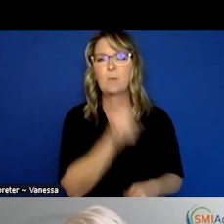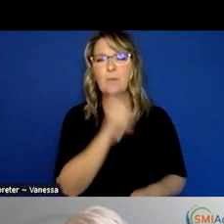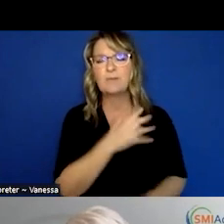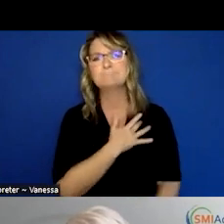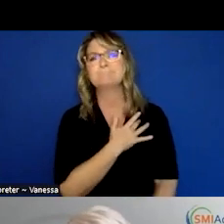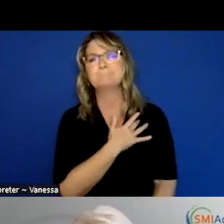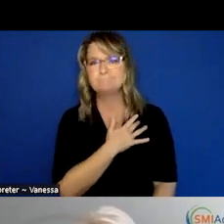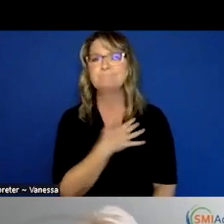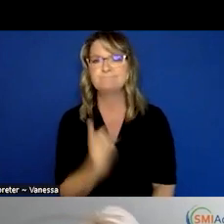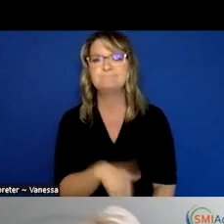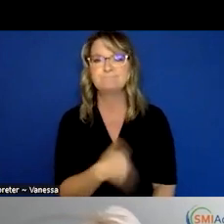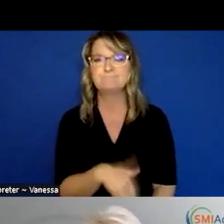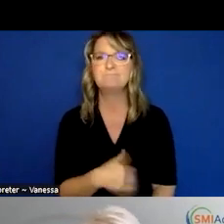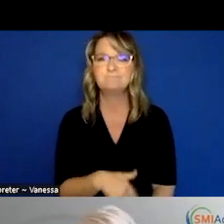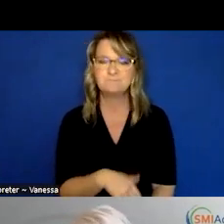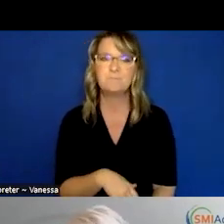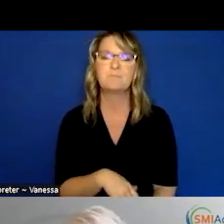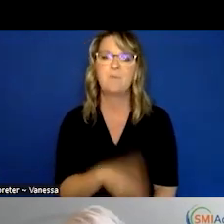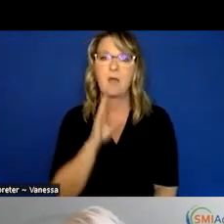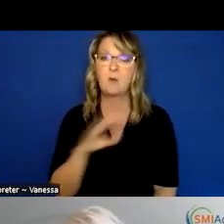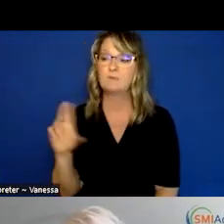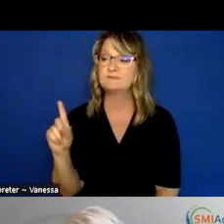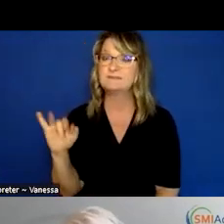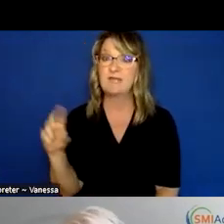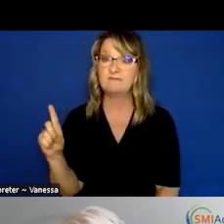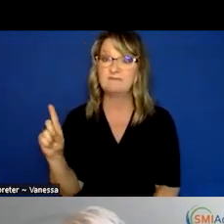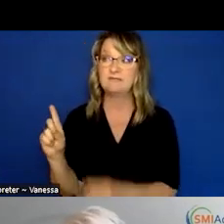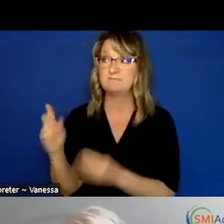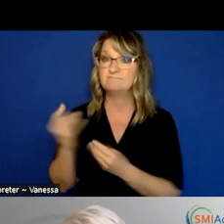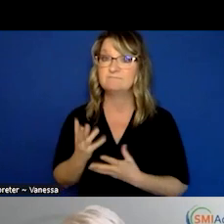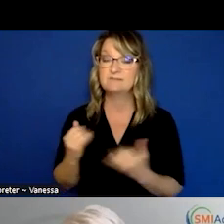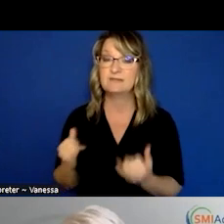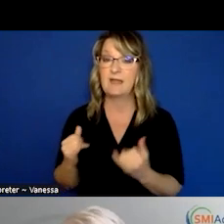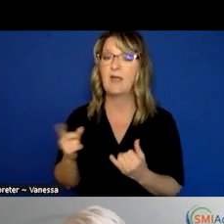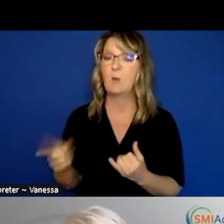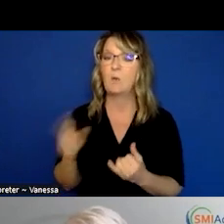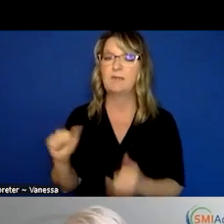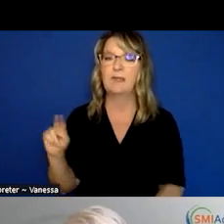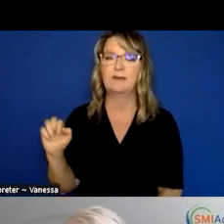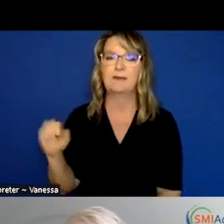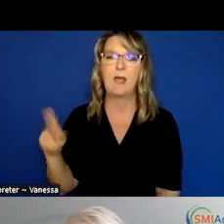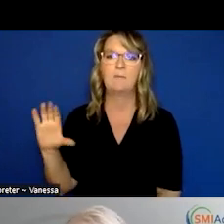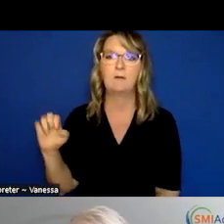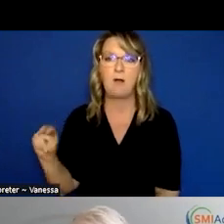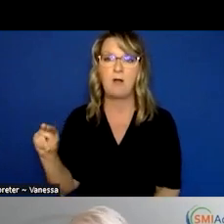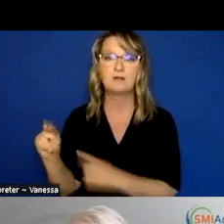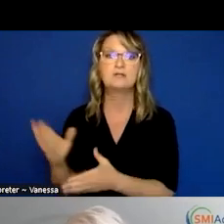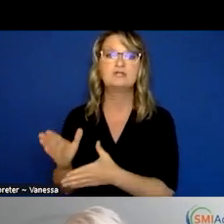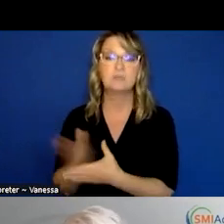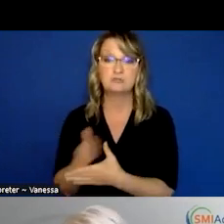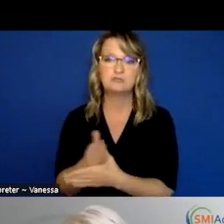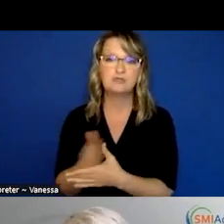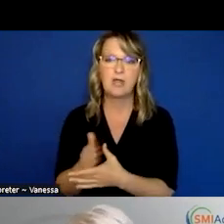compelling. And in fact, I know David Covington shared with me today that he will be at NatCon on the stage sharing a number of